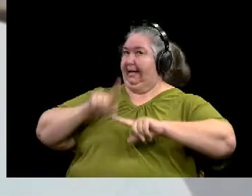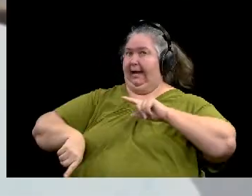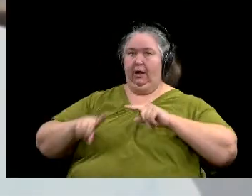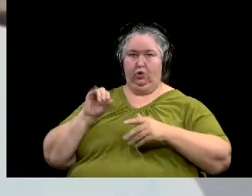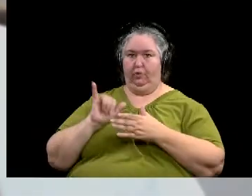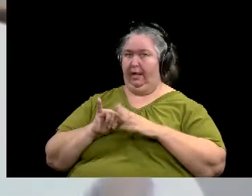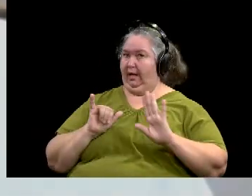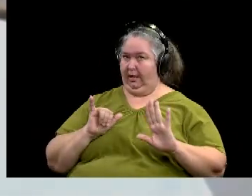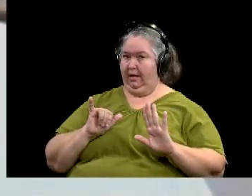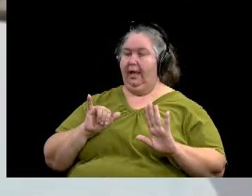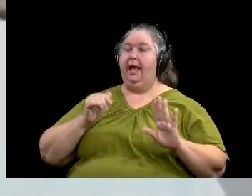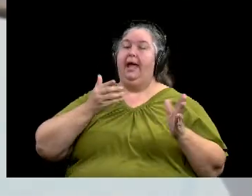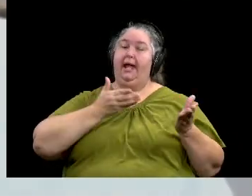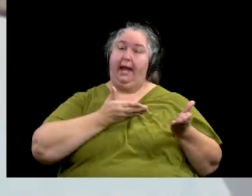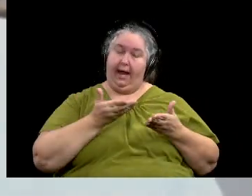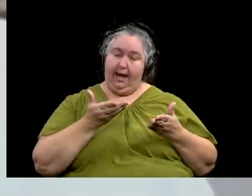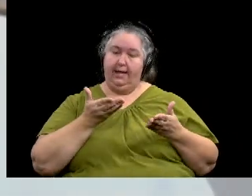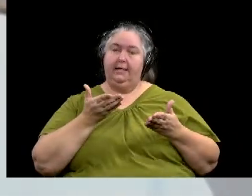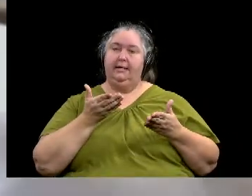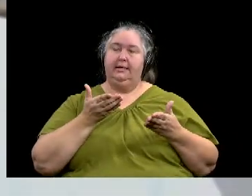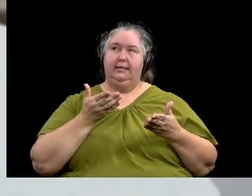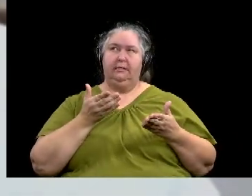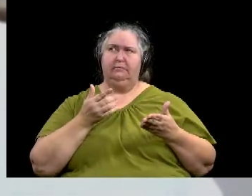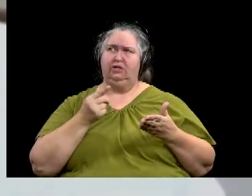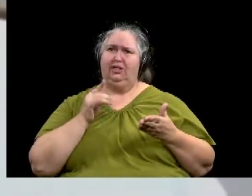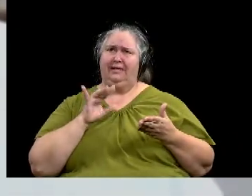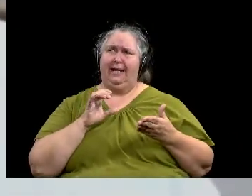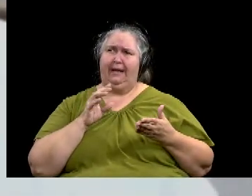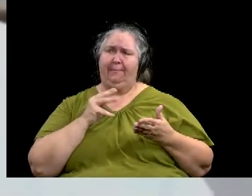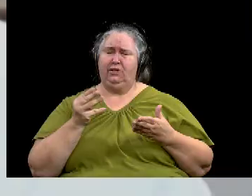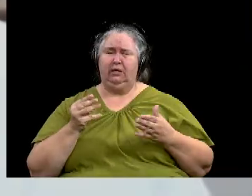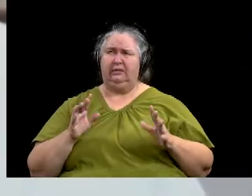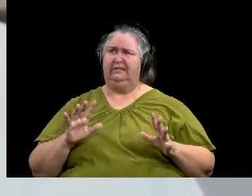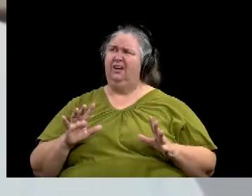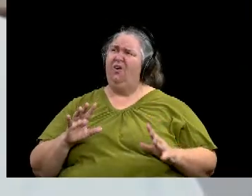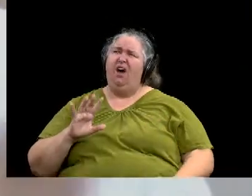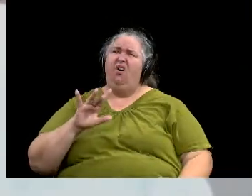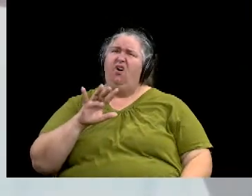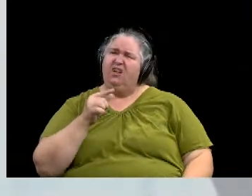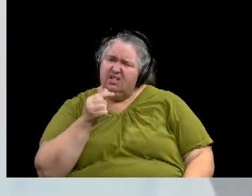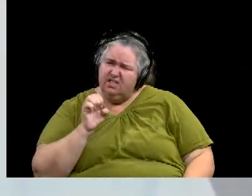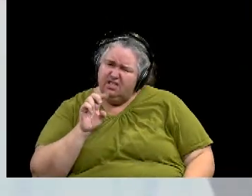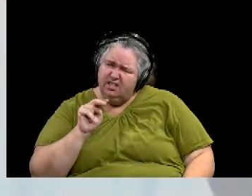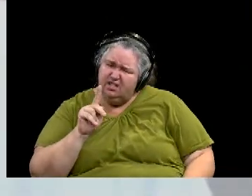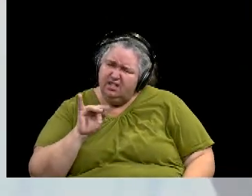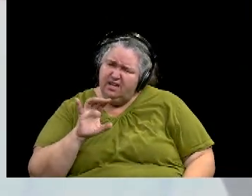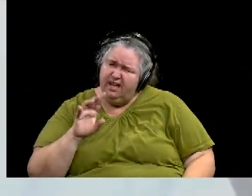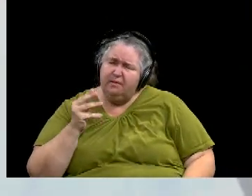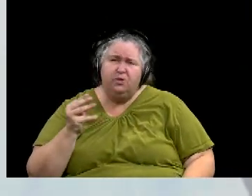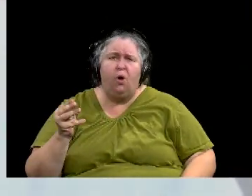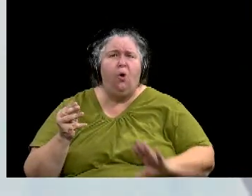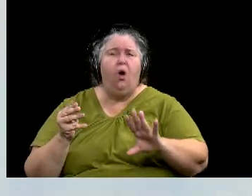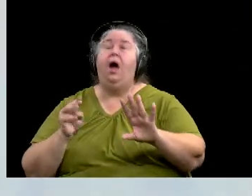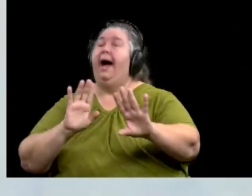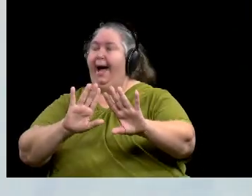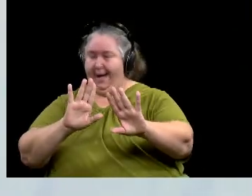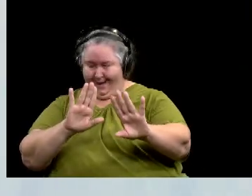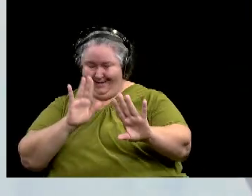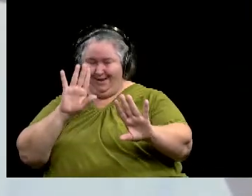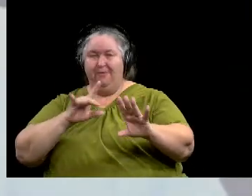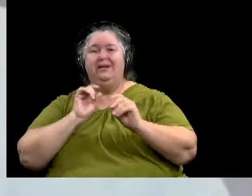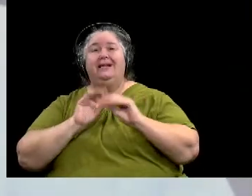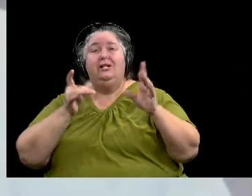alarming, but it's important to sort of separate science fiction from actual science. I love